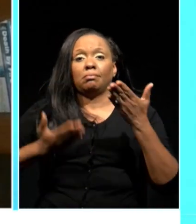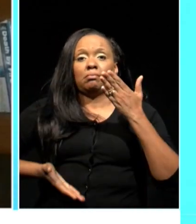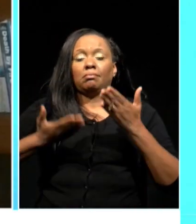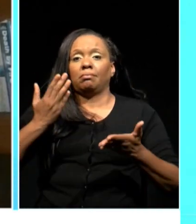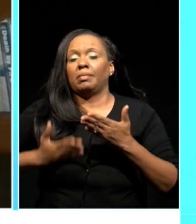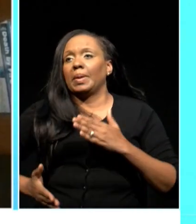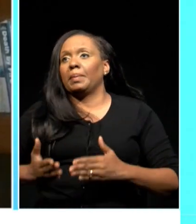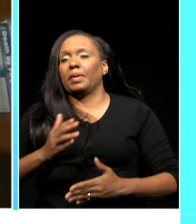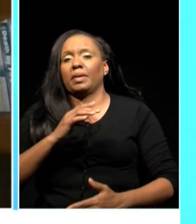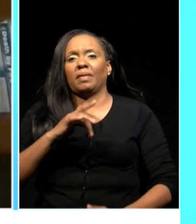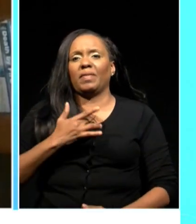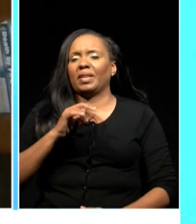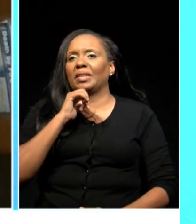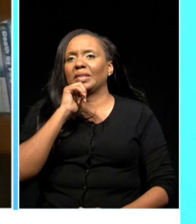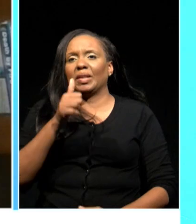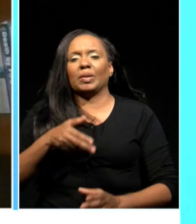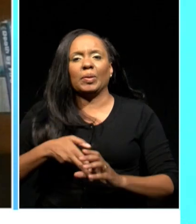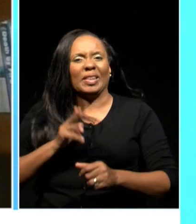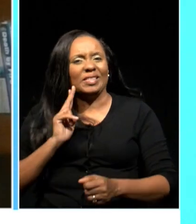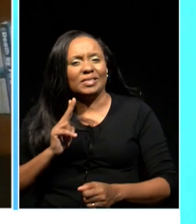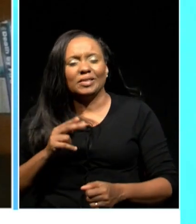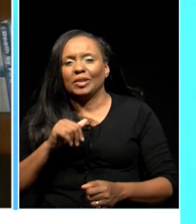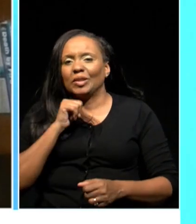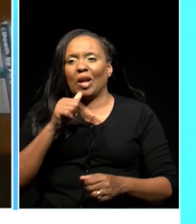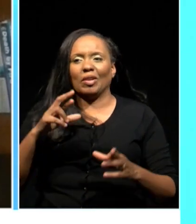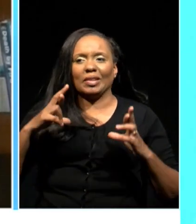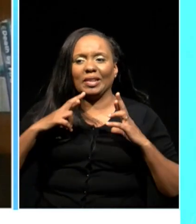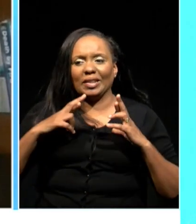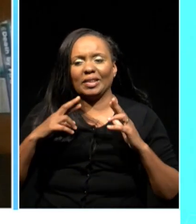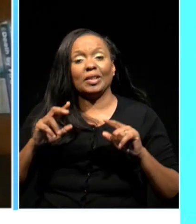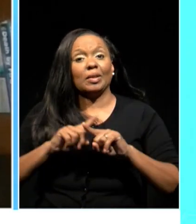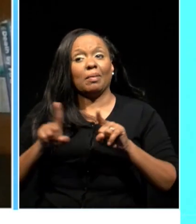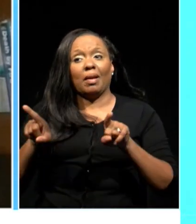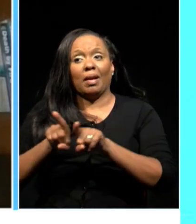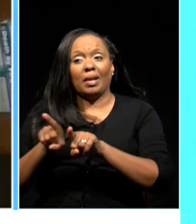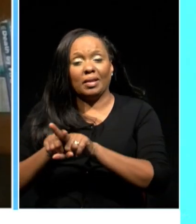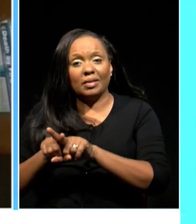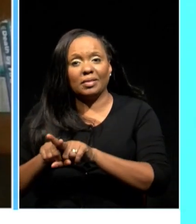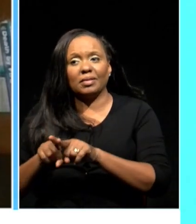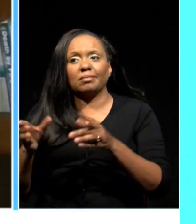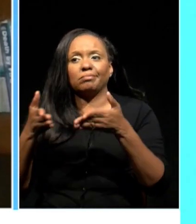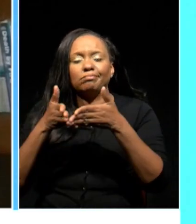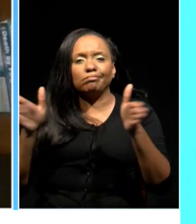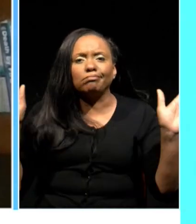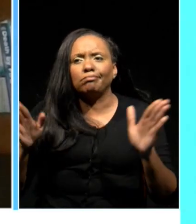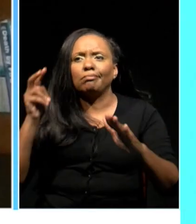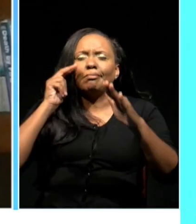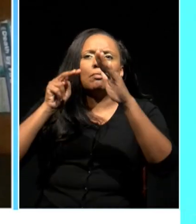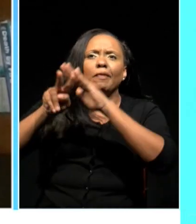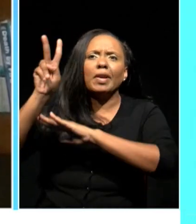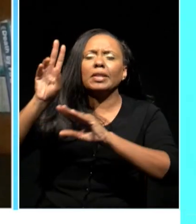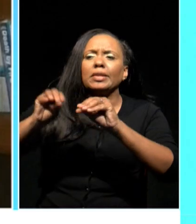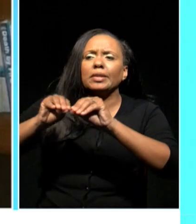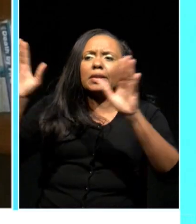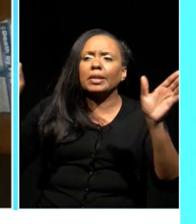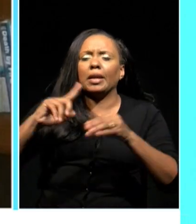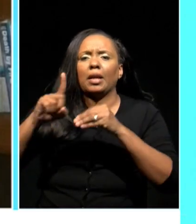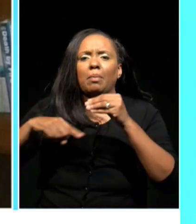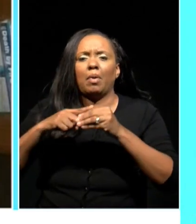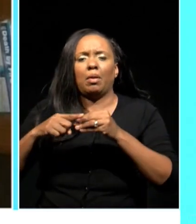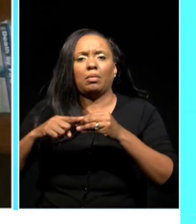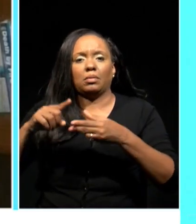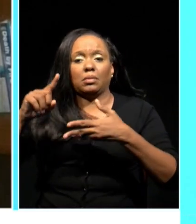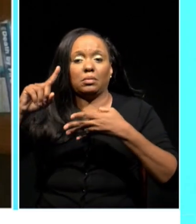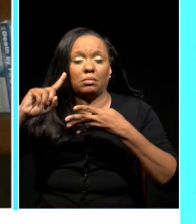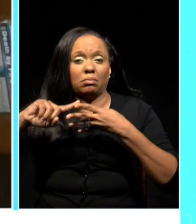to. I also think I want to make the point larger point about the broad transformation vision that Dr. Bell was alluding to earlier. I